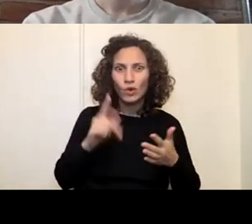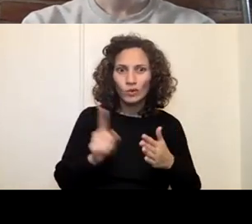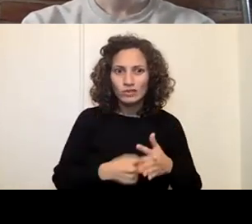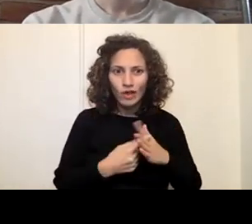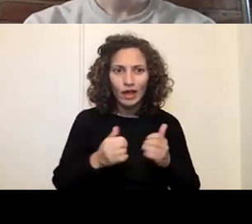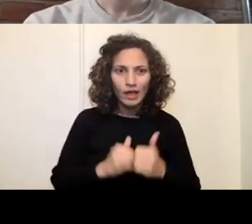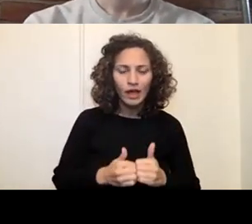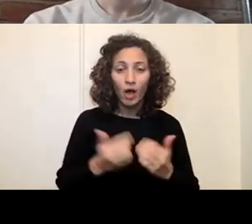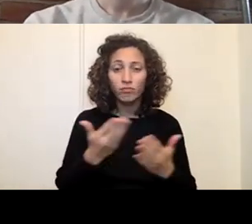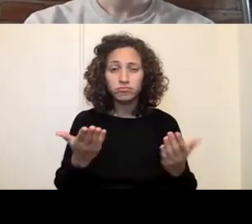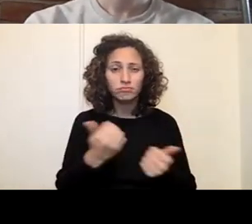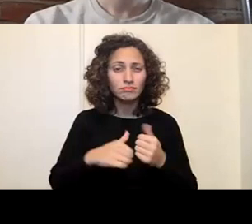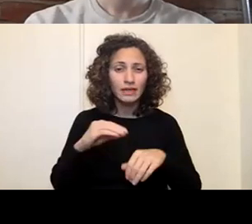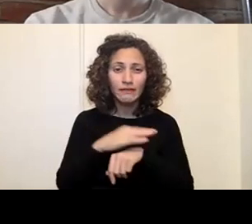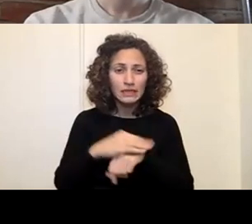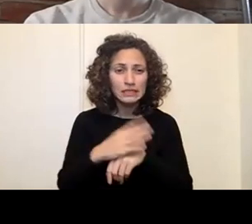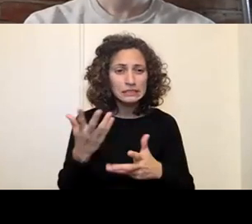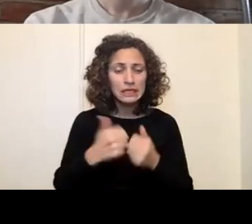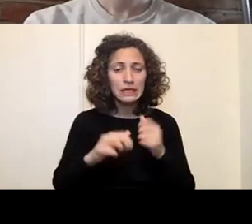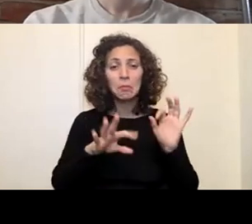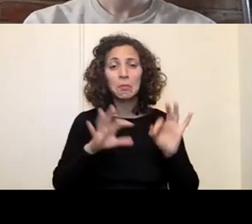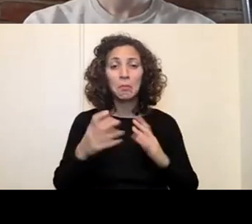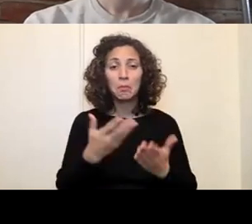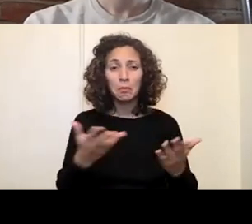want to chime in on that really fast